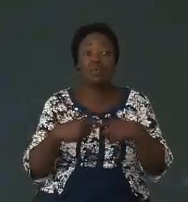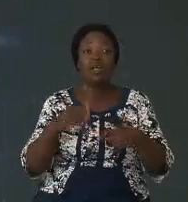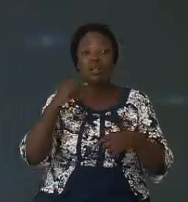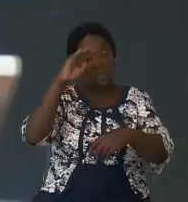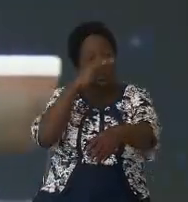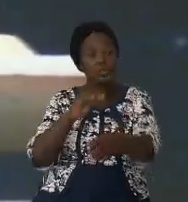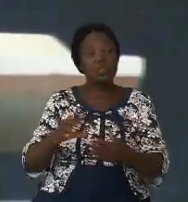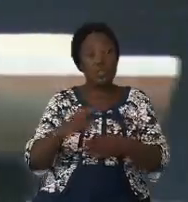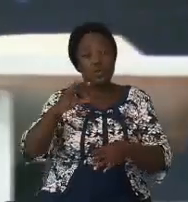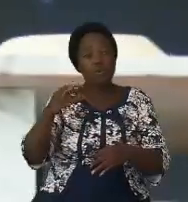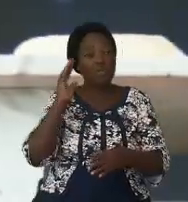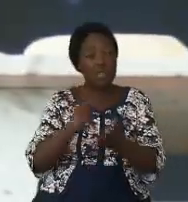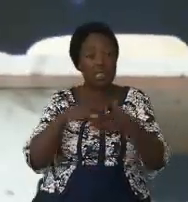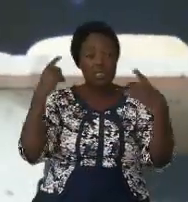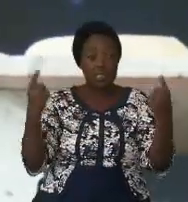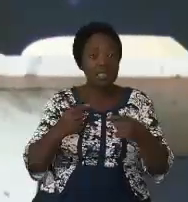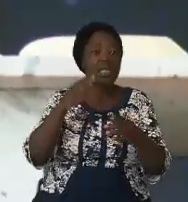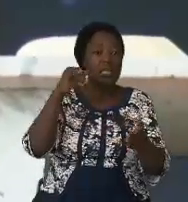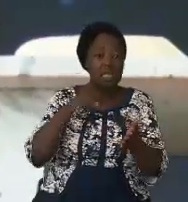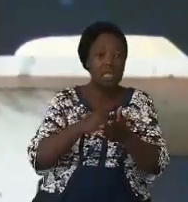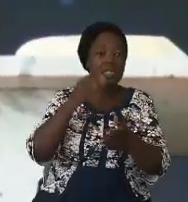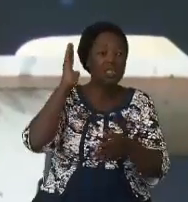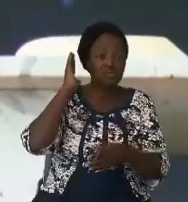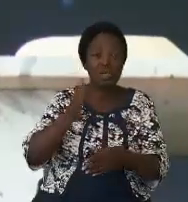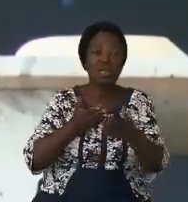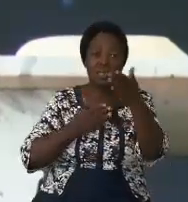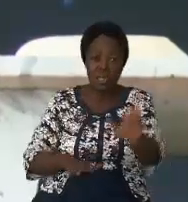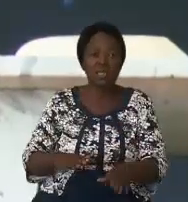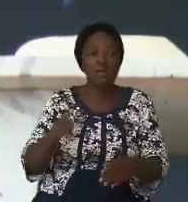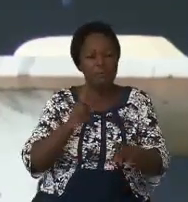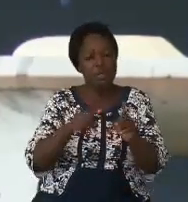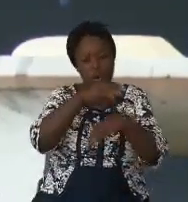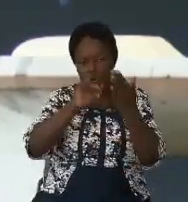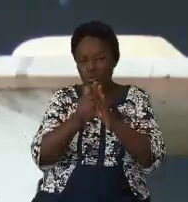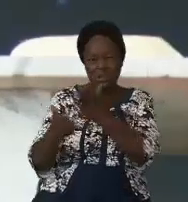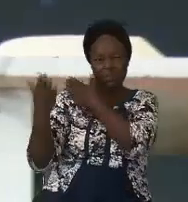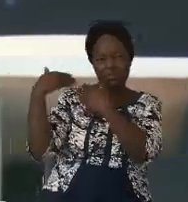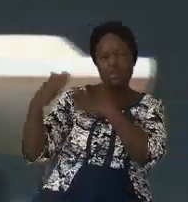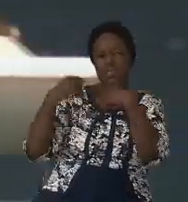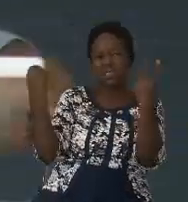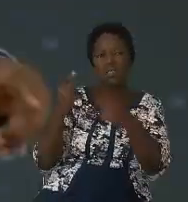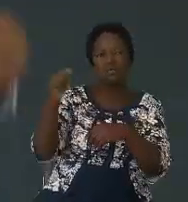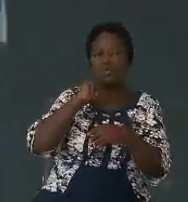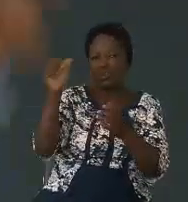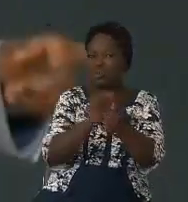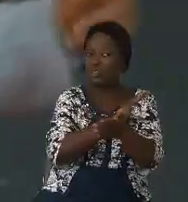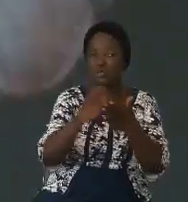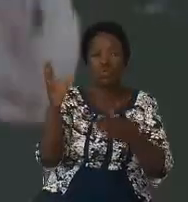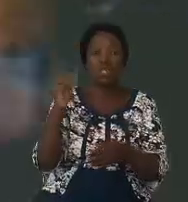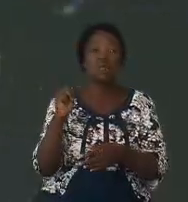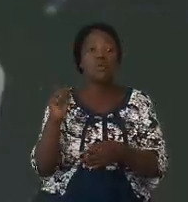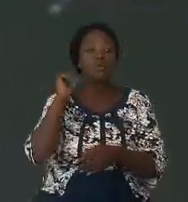all those iniquities, normally, the soul that sinneth, it shall die. But all that